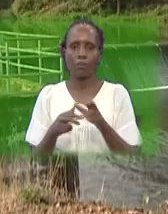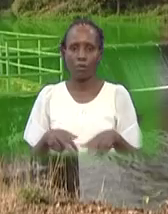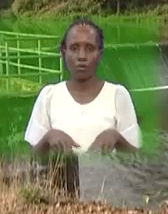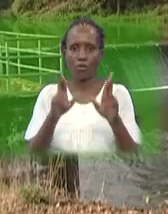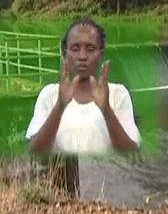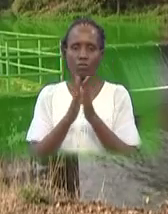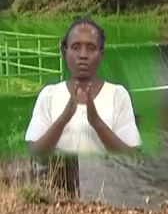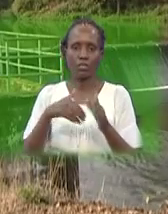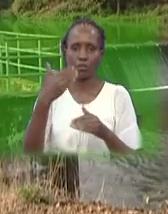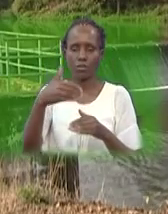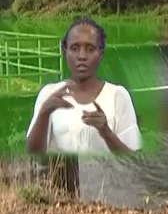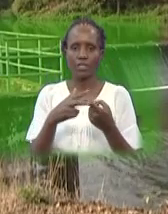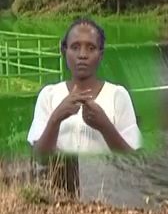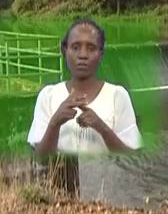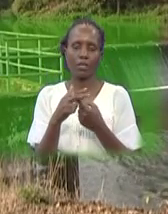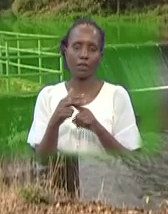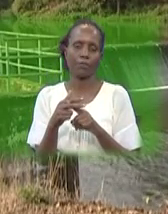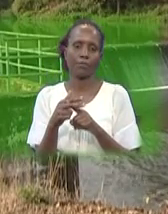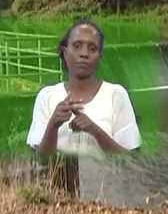and the routine repair of the equipment.